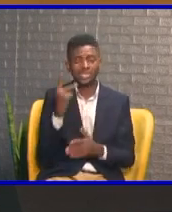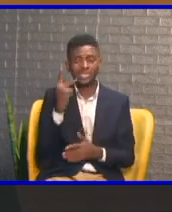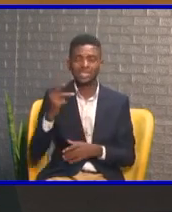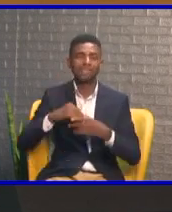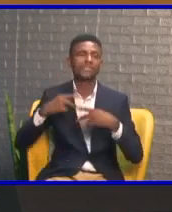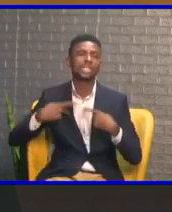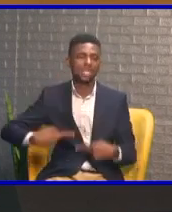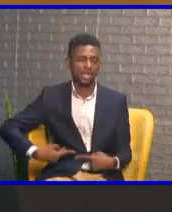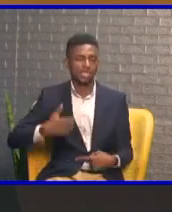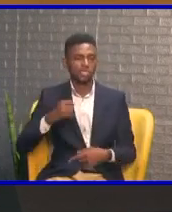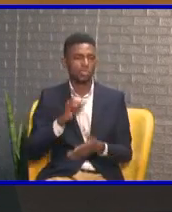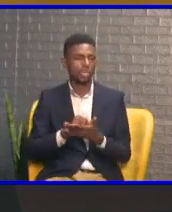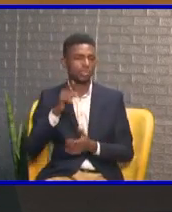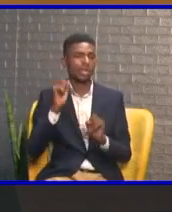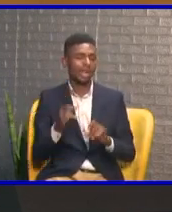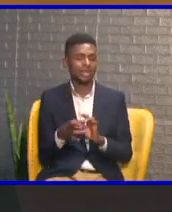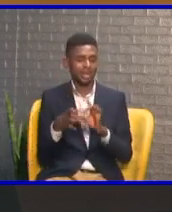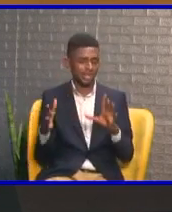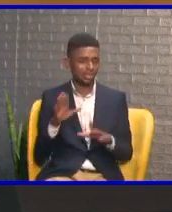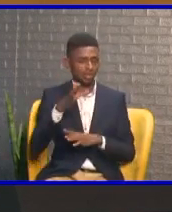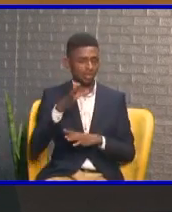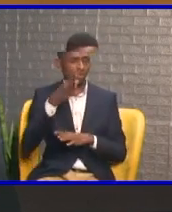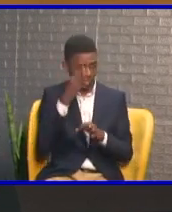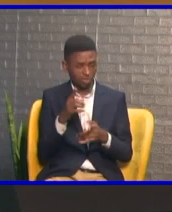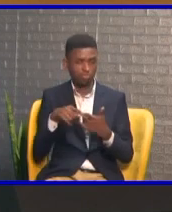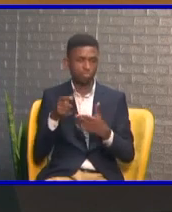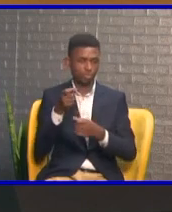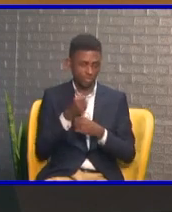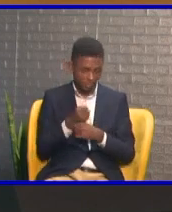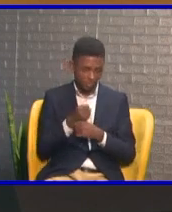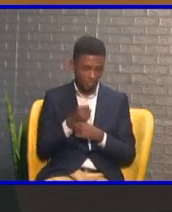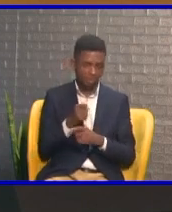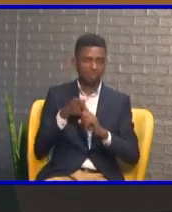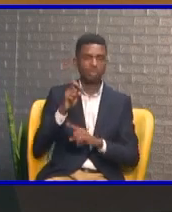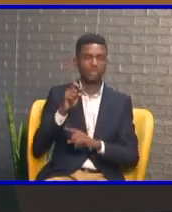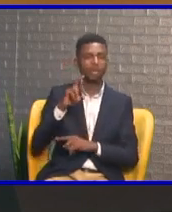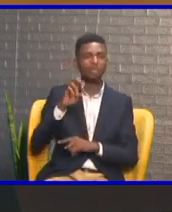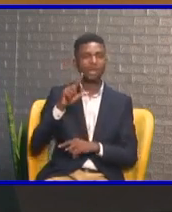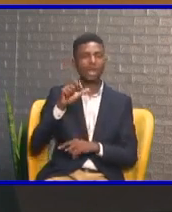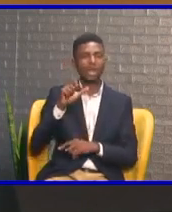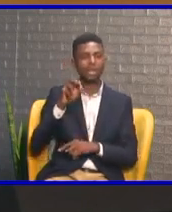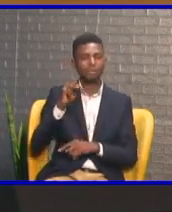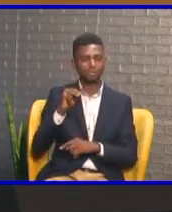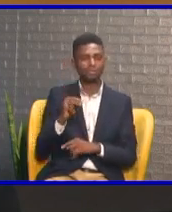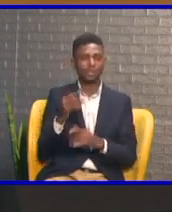so that you can release your faith to receive from the realm that is unseen. Look what happened